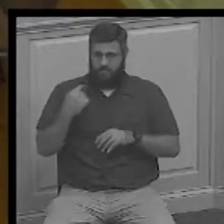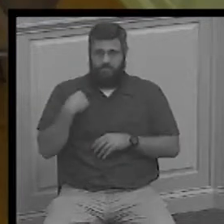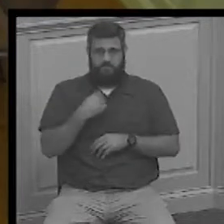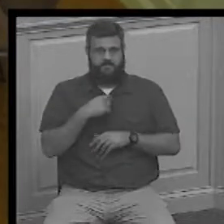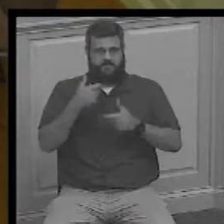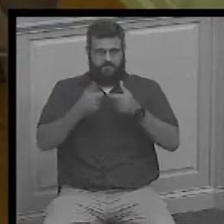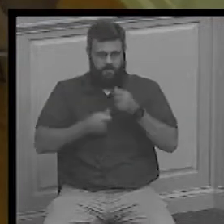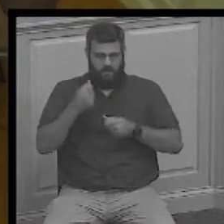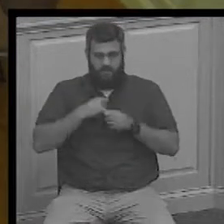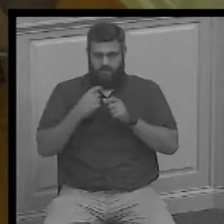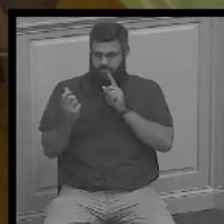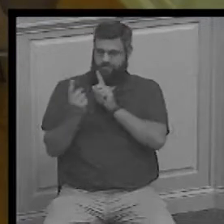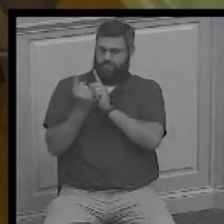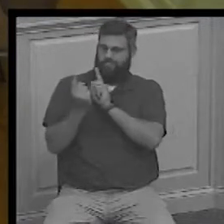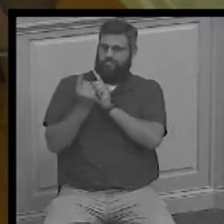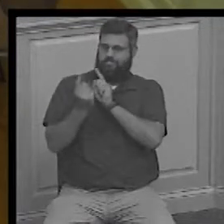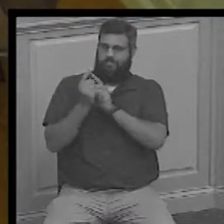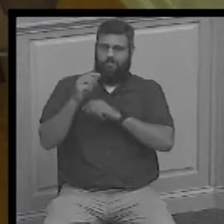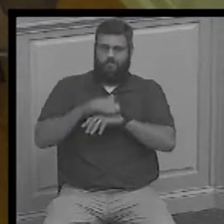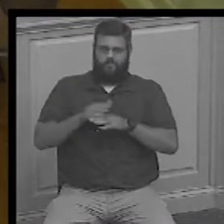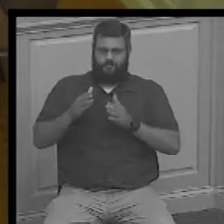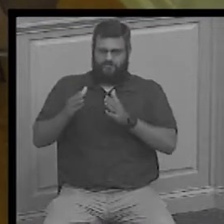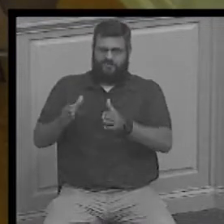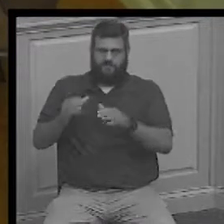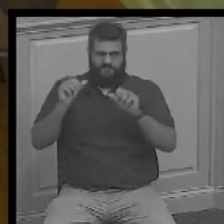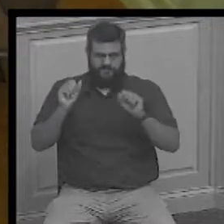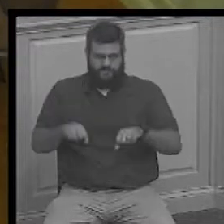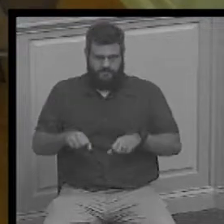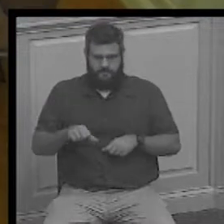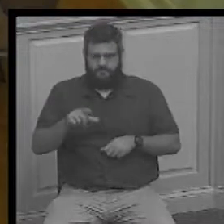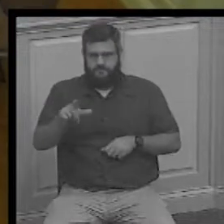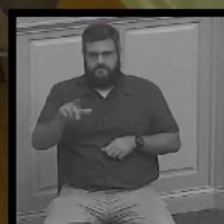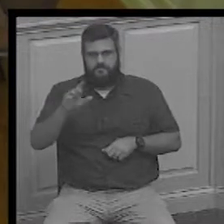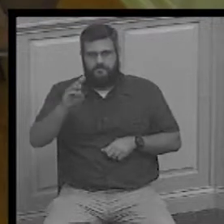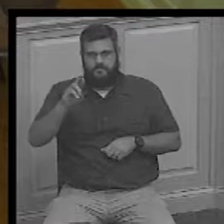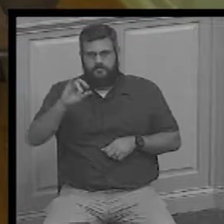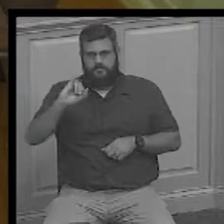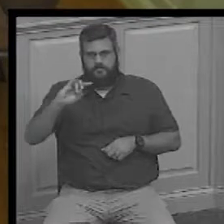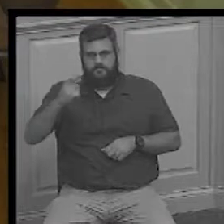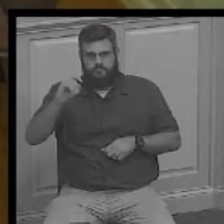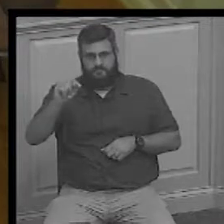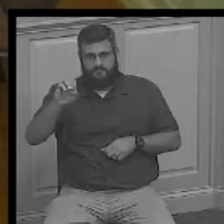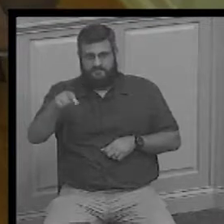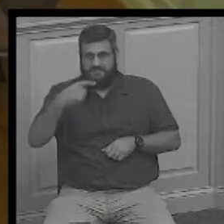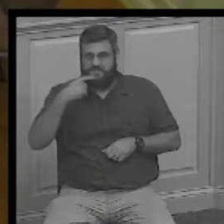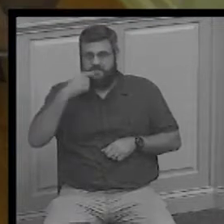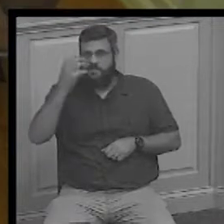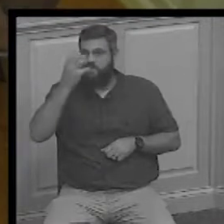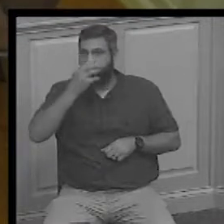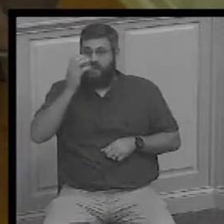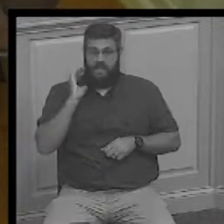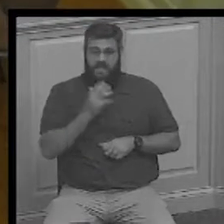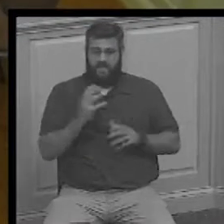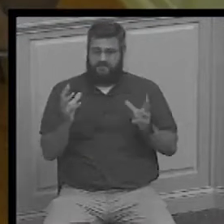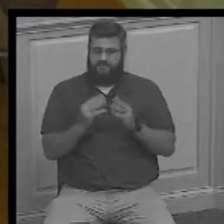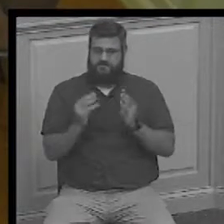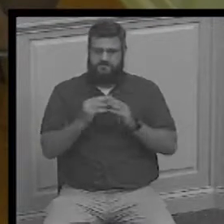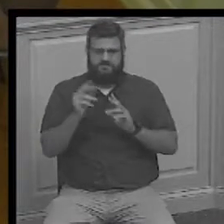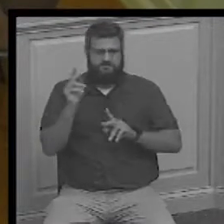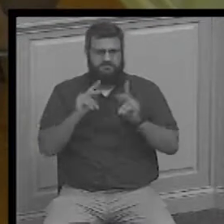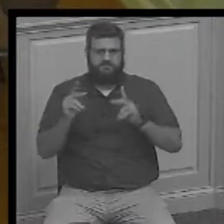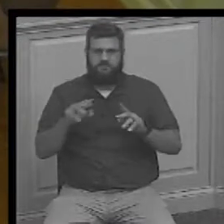in any number of ways, so. I will say, we took tremendous amount of public comment at our meetings